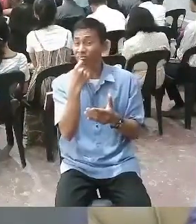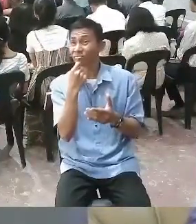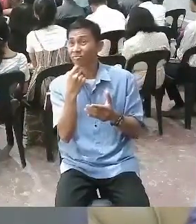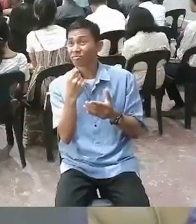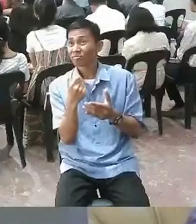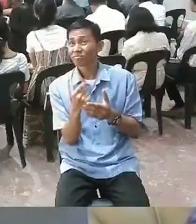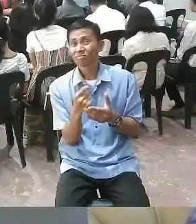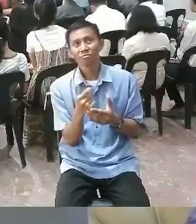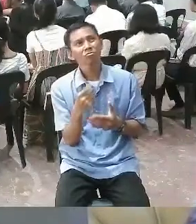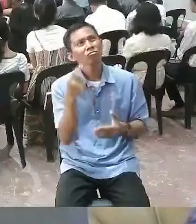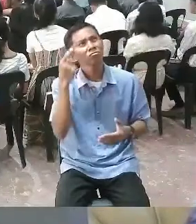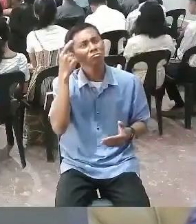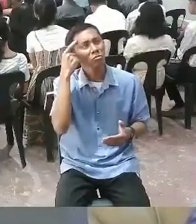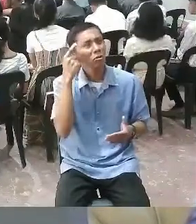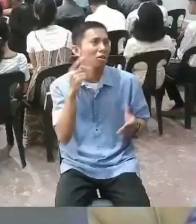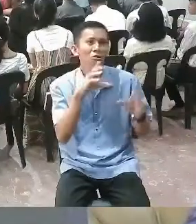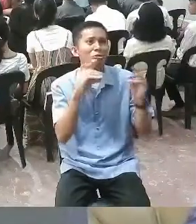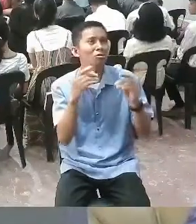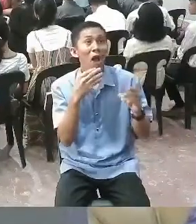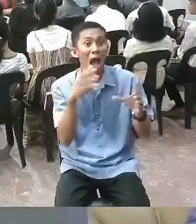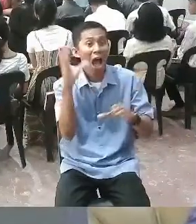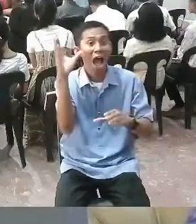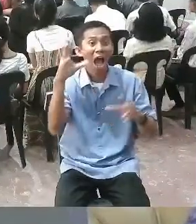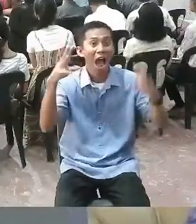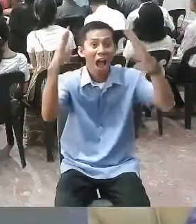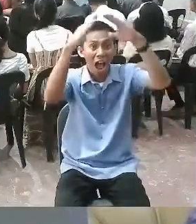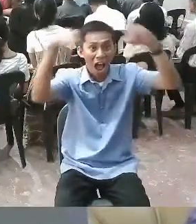at Christmas time. Okay?